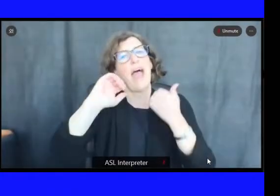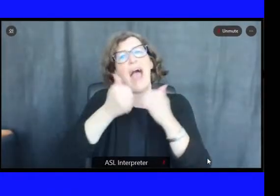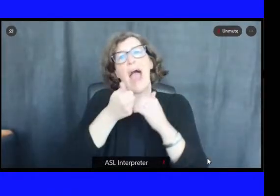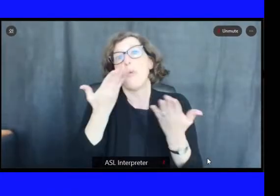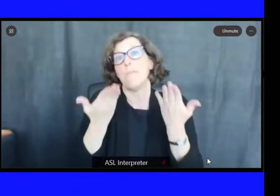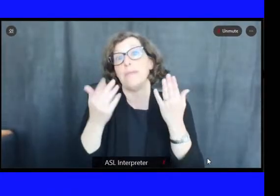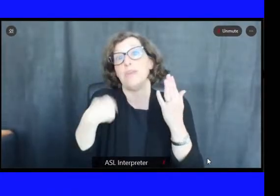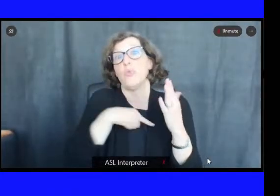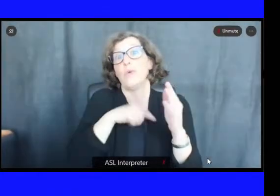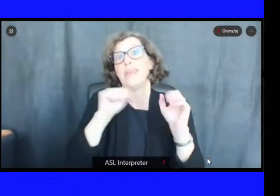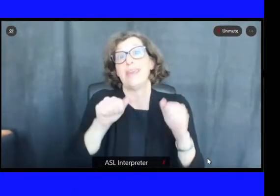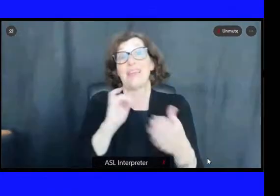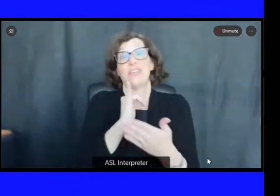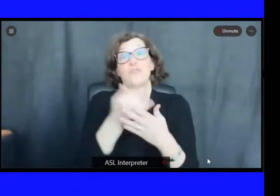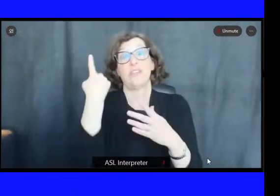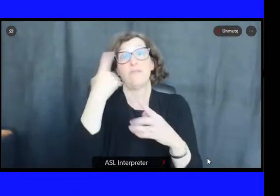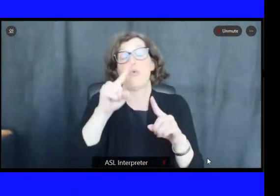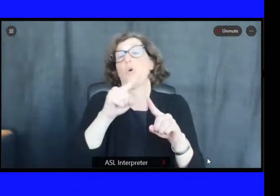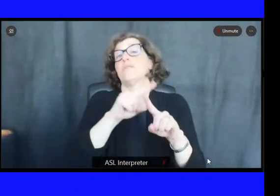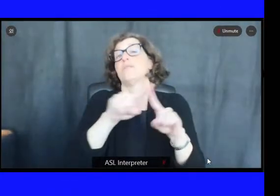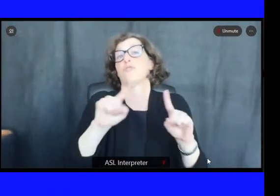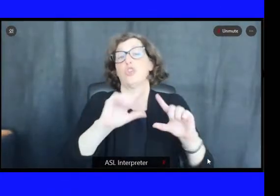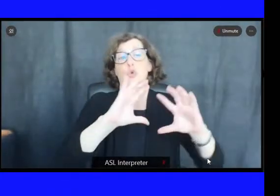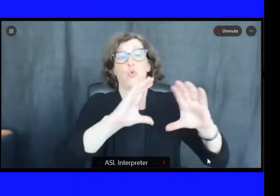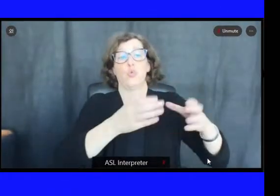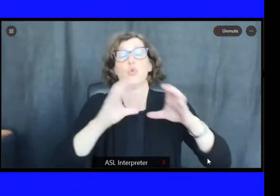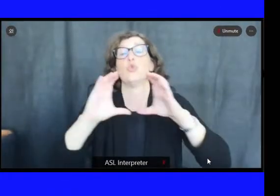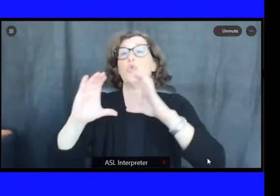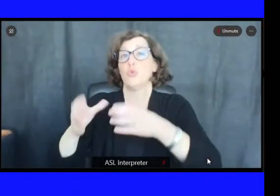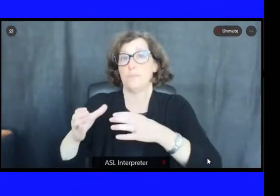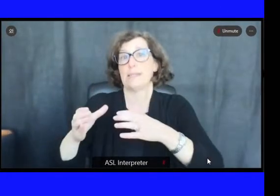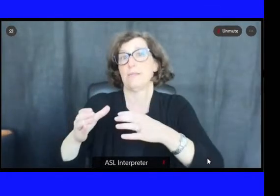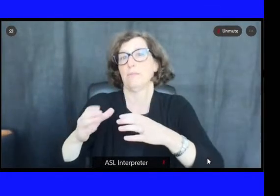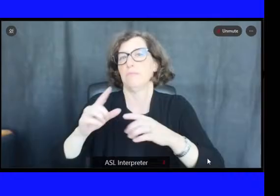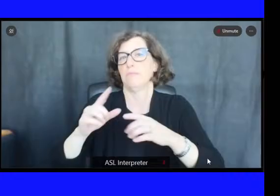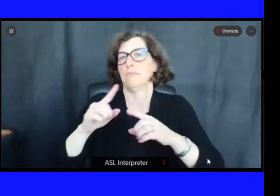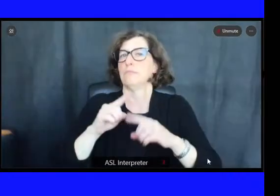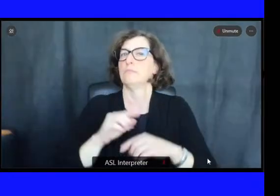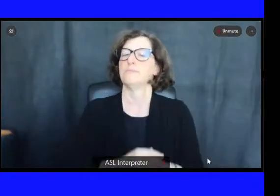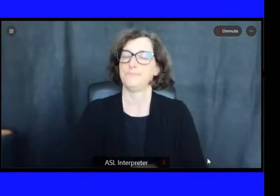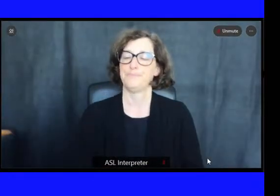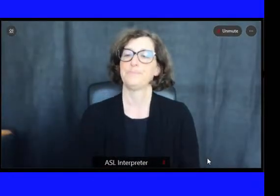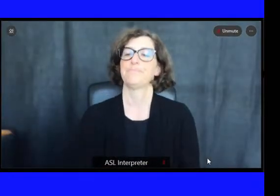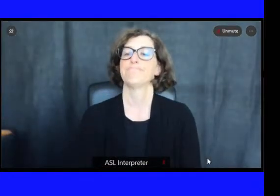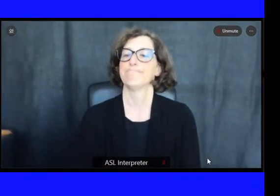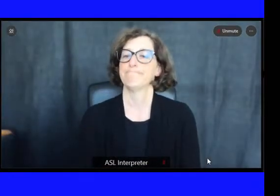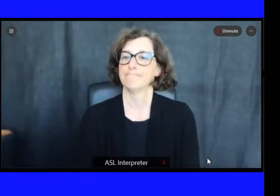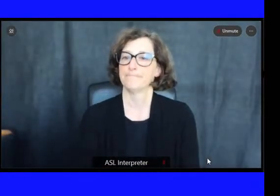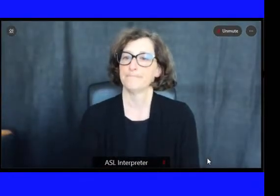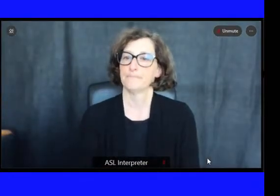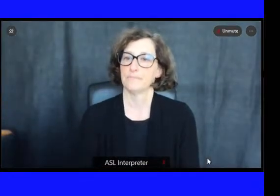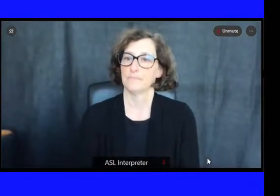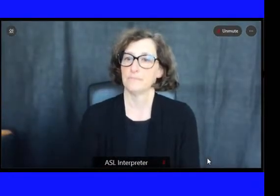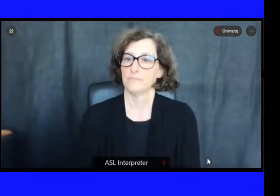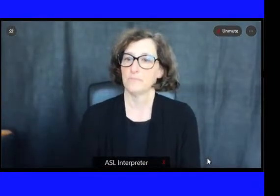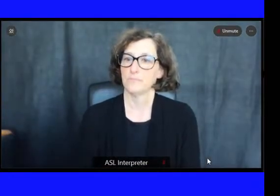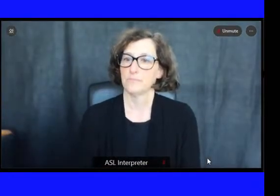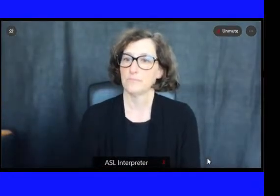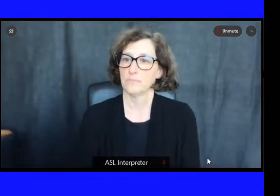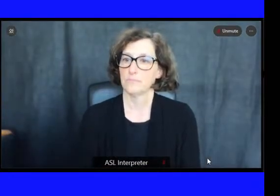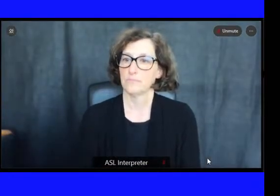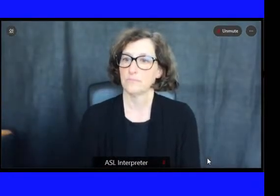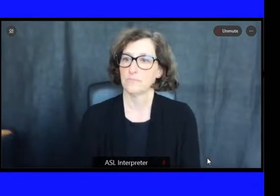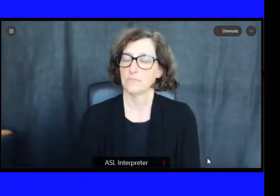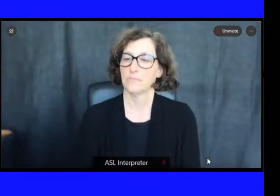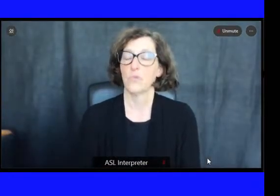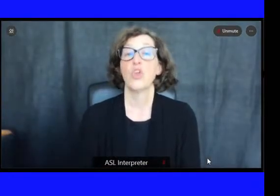the culture amongst those patients who speak the different languages, the communities. So I think what